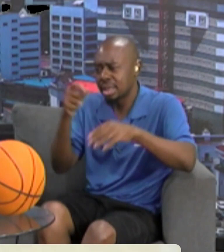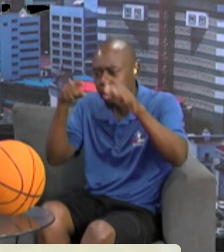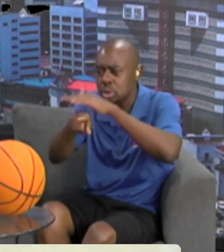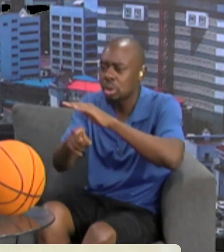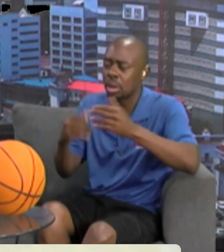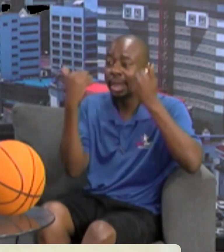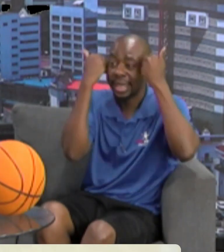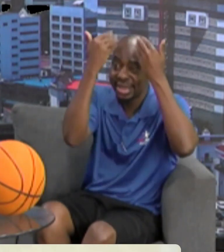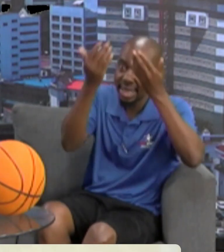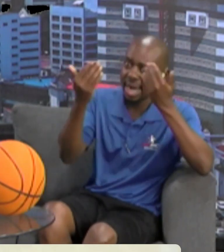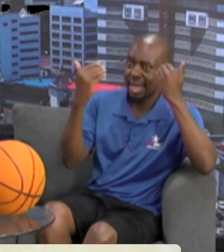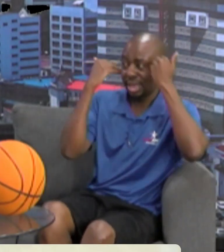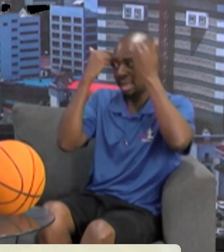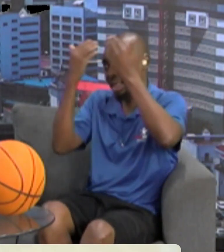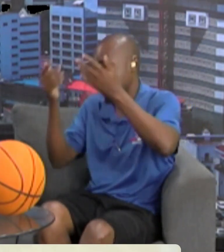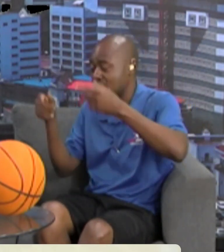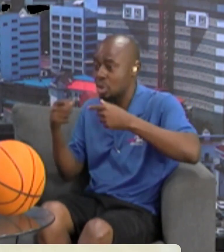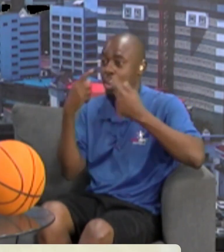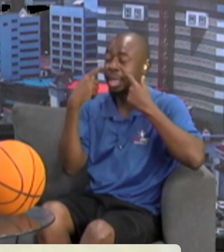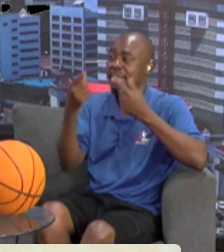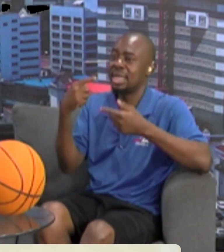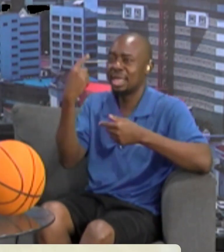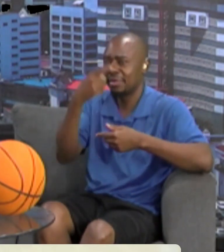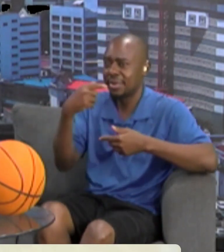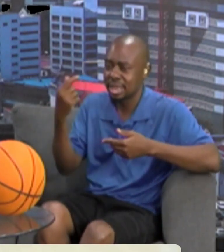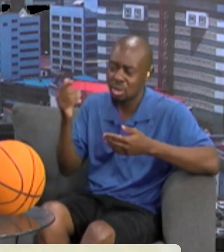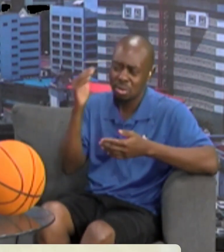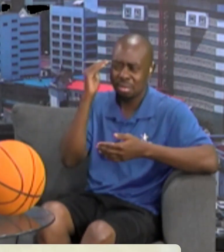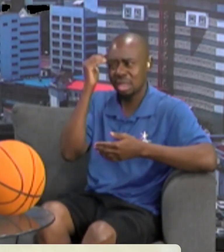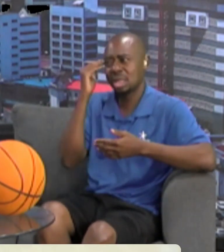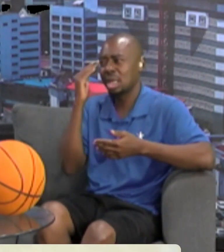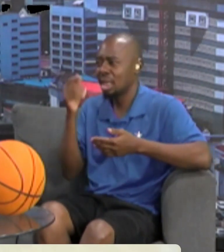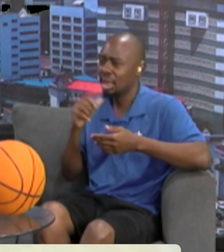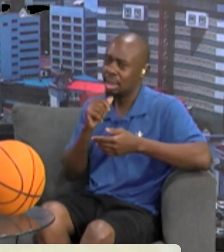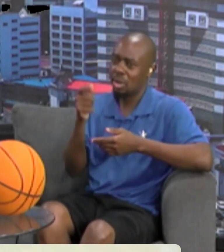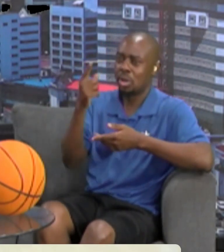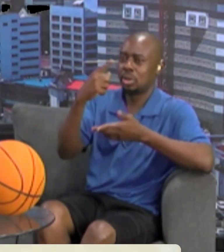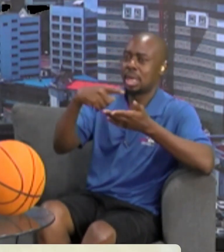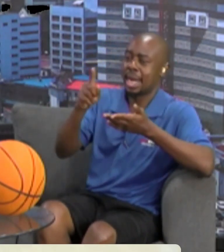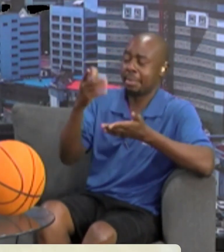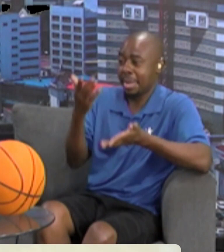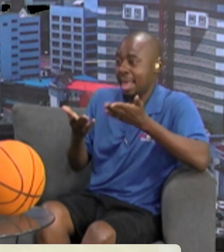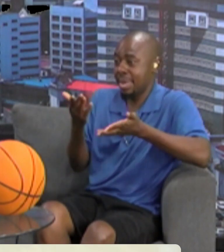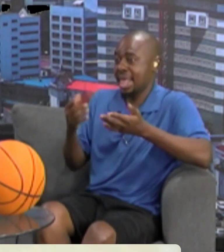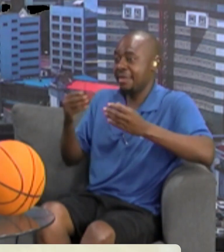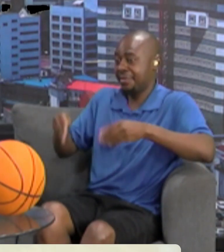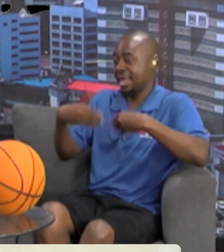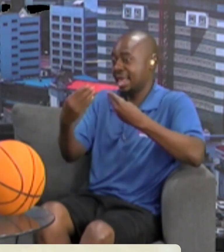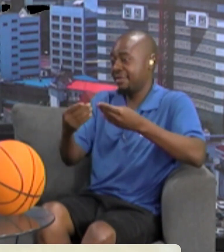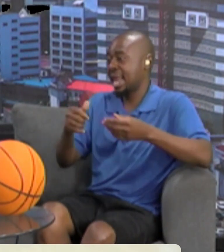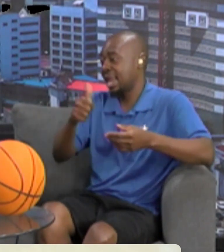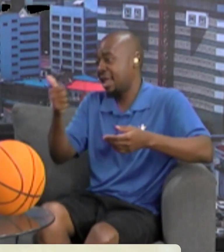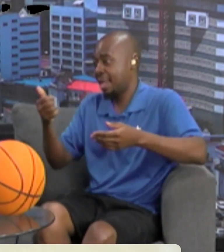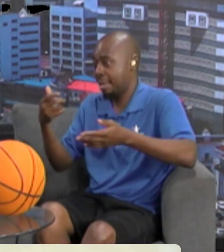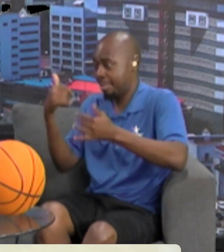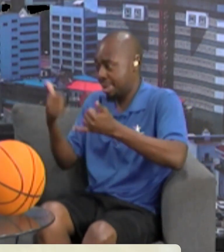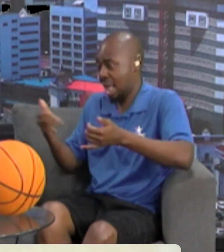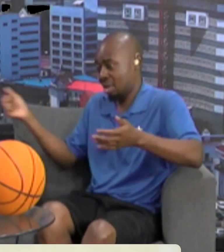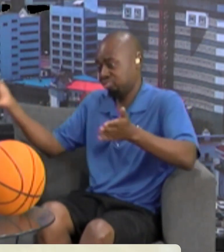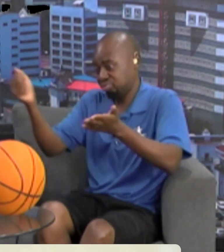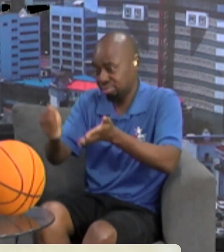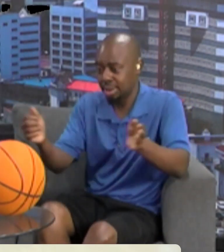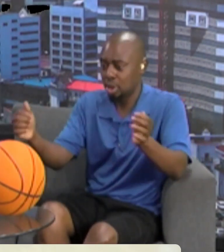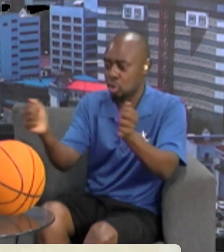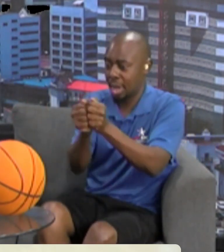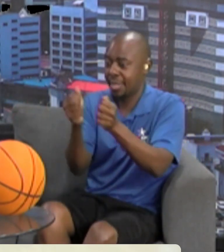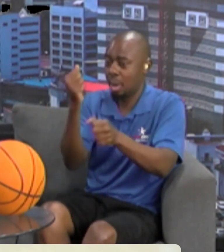coach should give him the center, because that is the best position for him. Because if he keeps on shifting him, I believe that causes a stressful